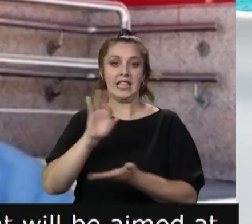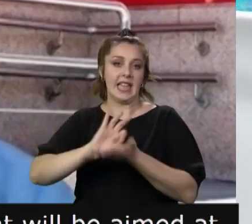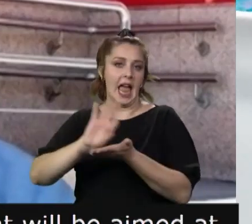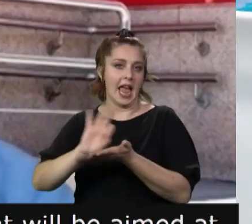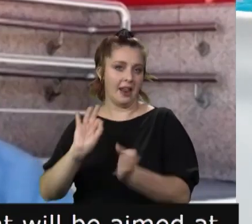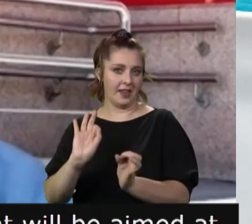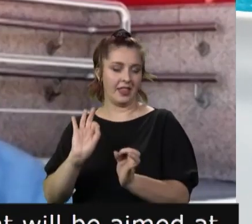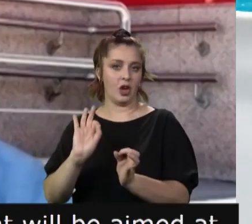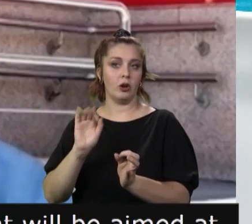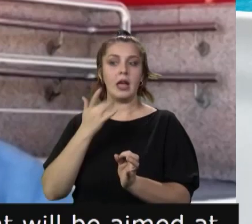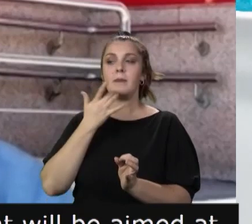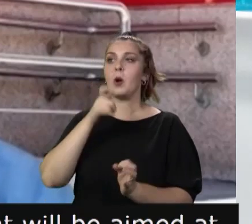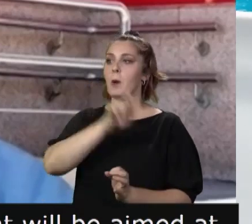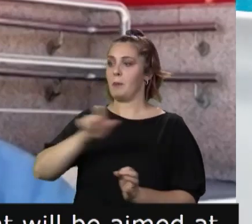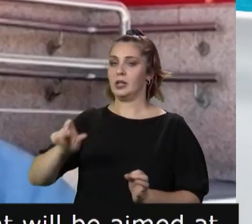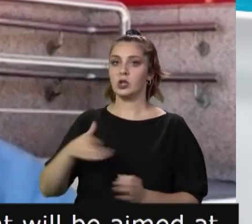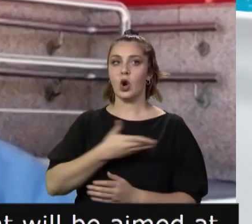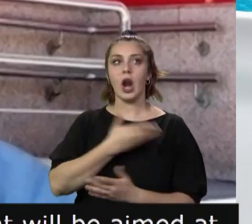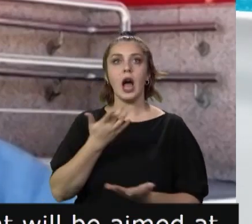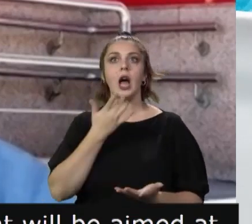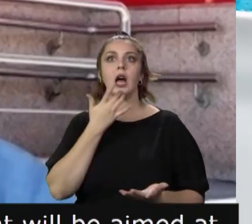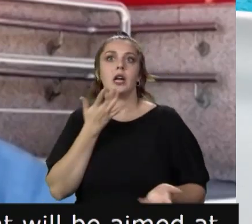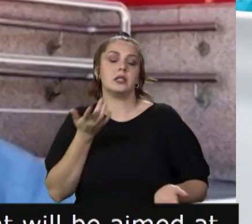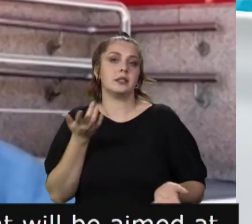also to service suppliers,